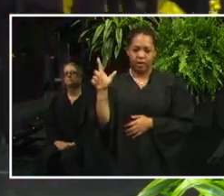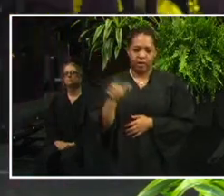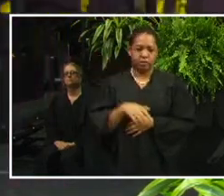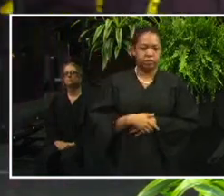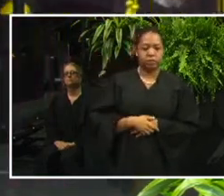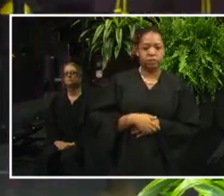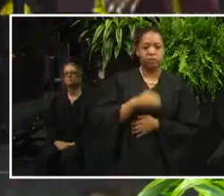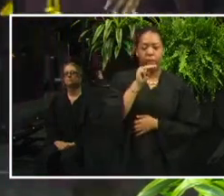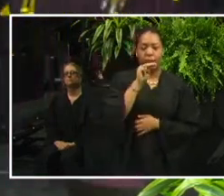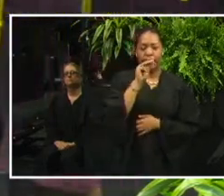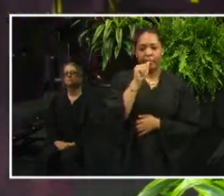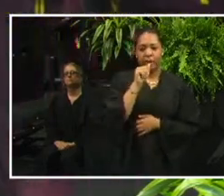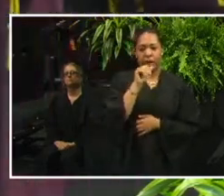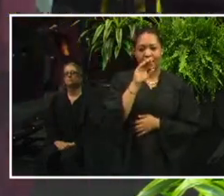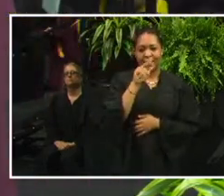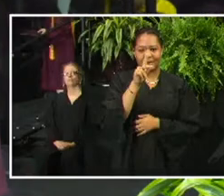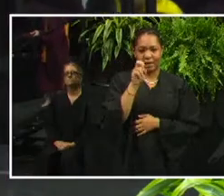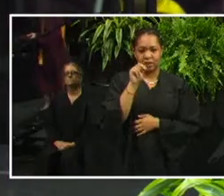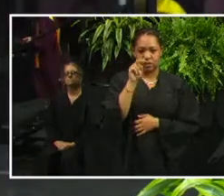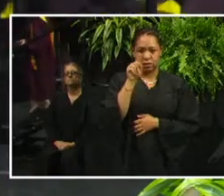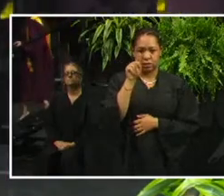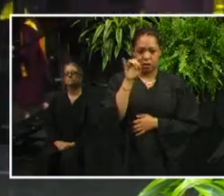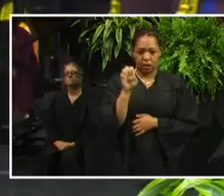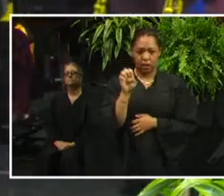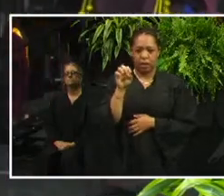Mackenzie Brianne Luke.